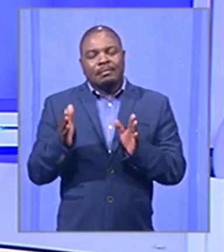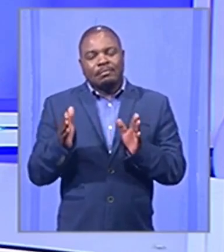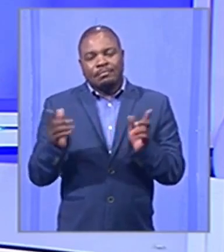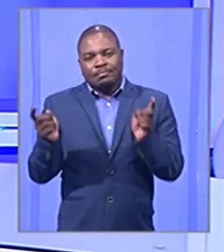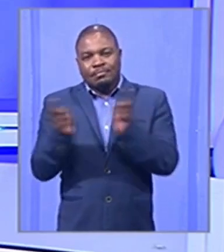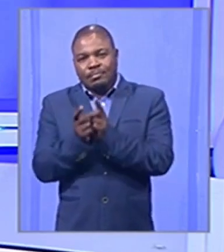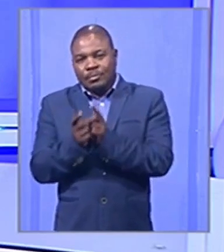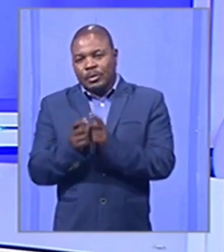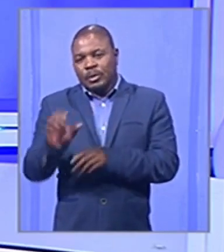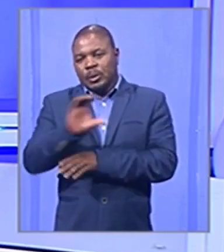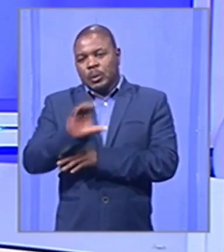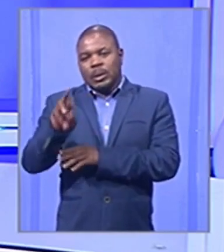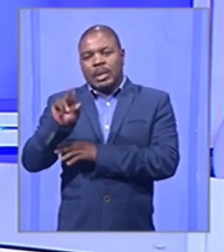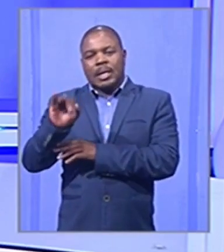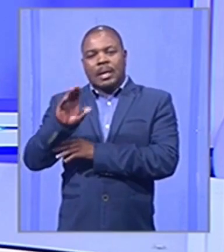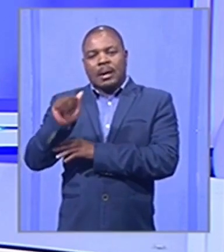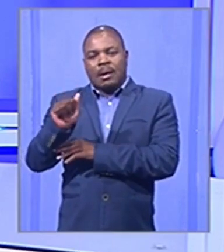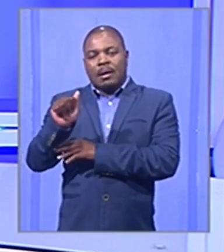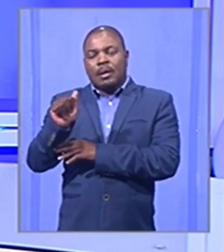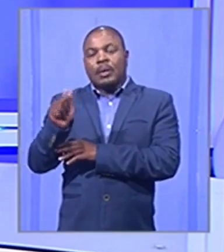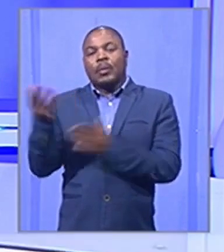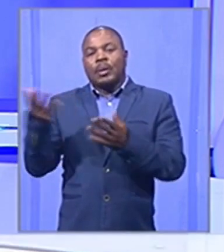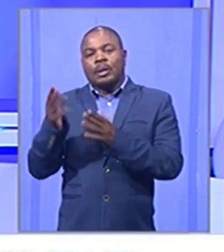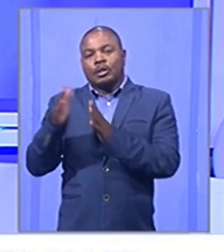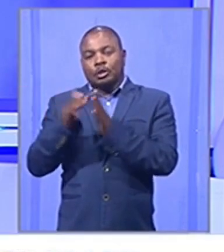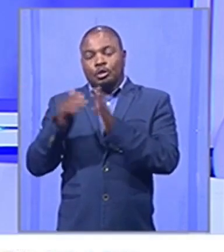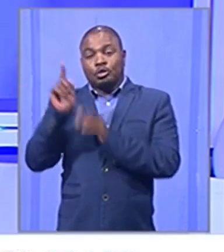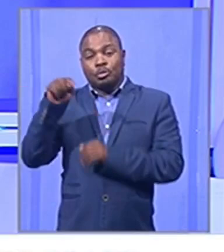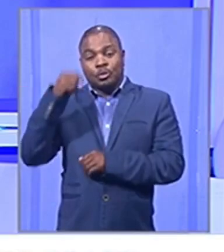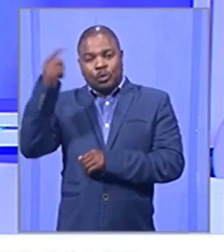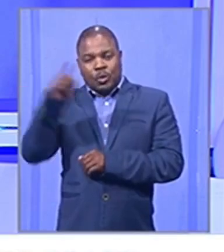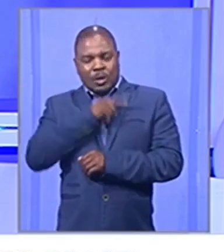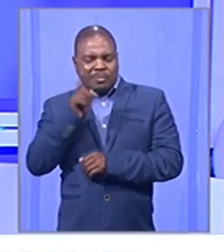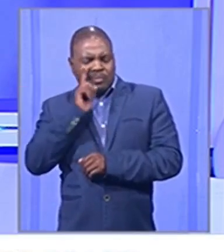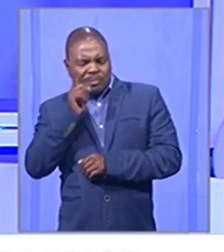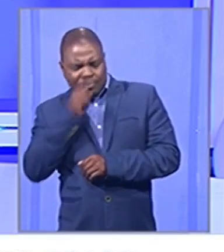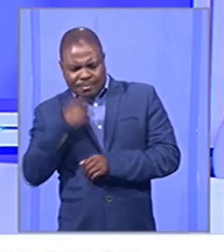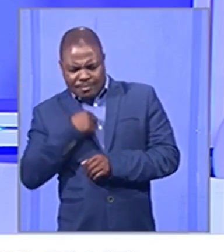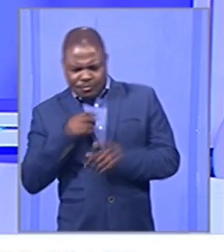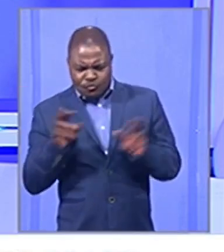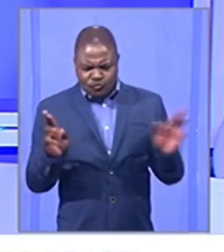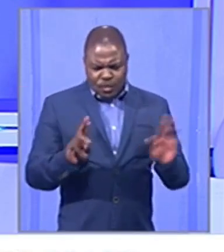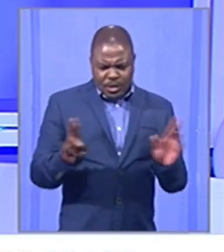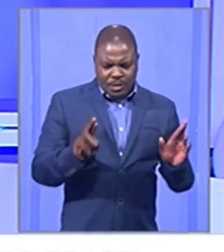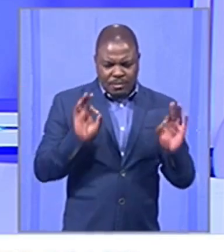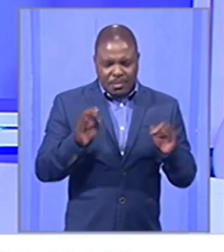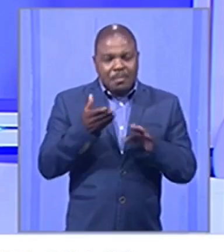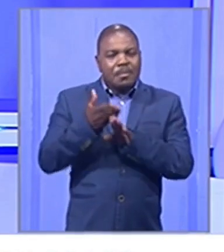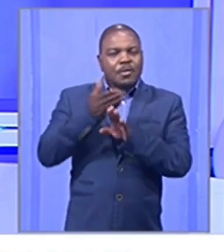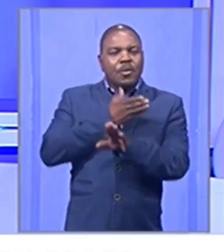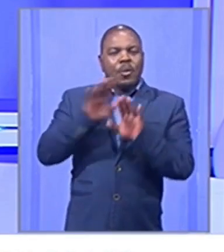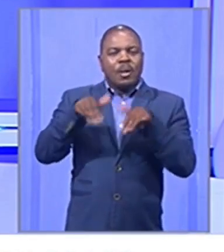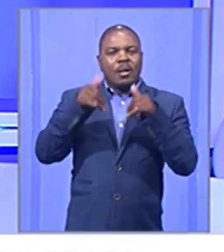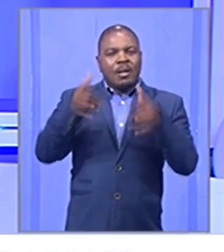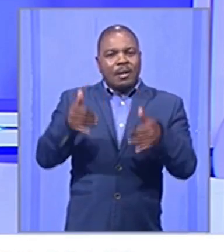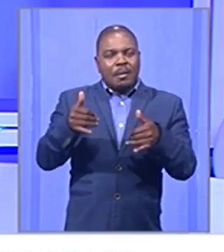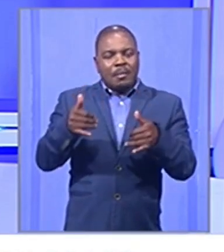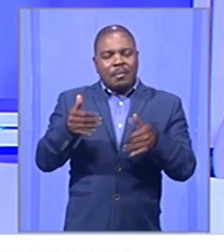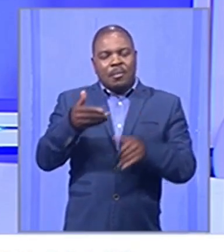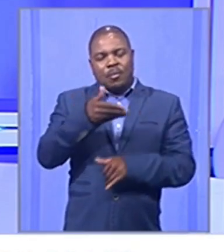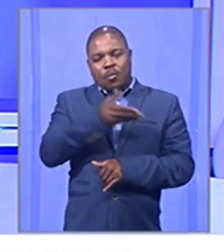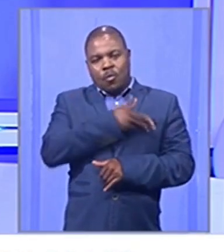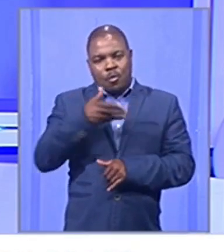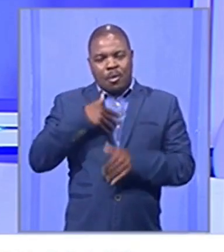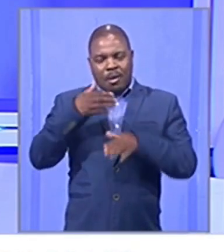kwa Christchurch ka moso go bona fa ba ipaakantse go lekane pele ga metshameko ya sejana sa lefatshe ya FIFA ya basadi beke